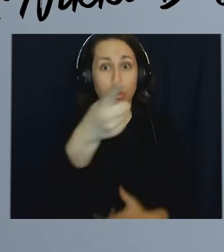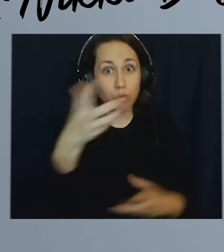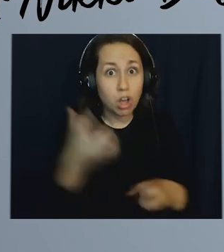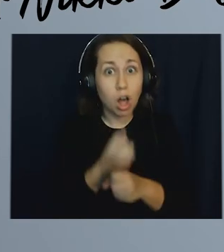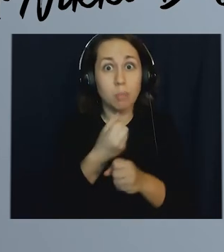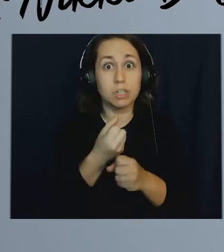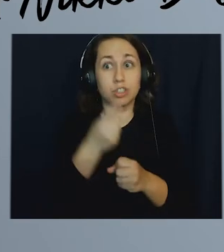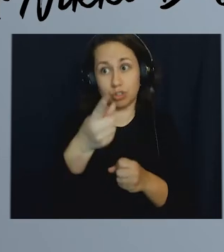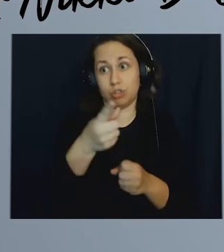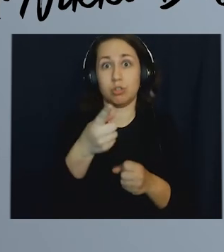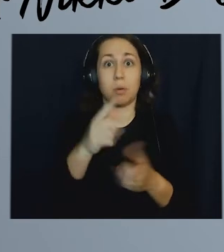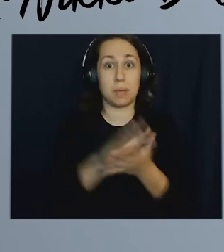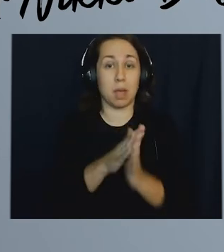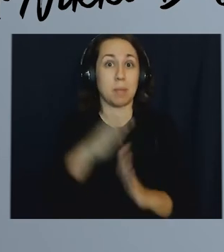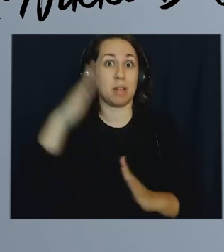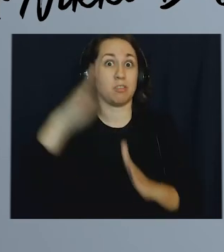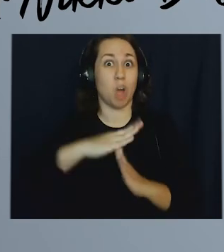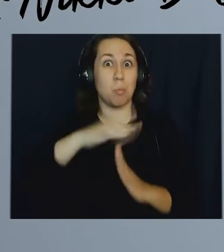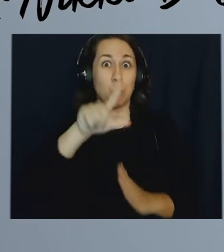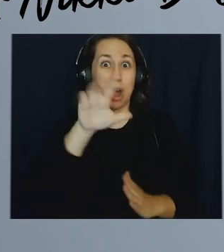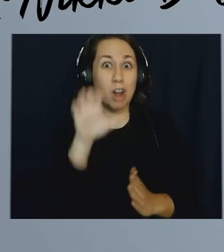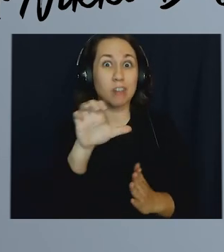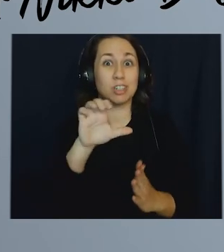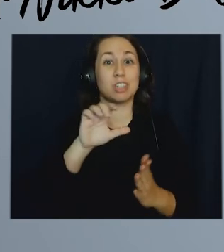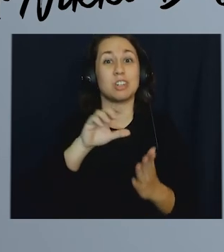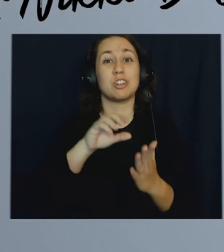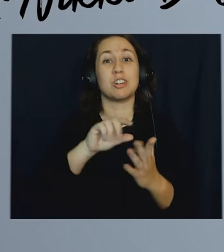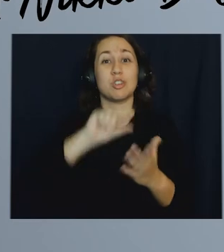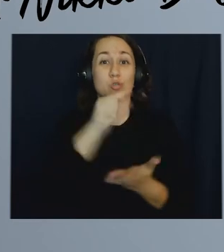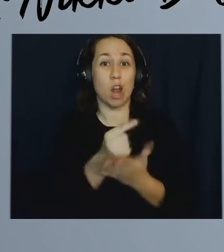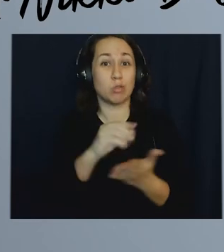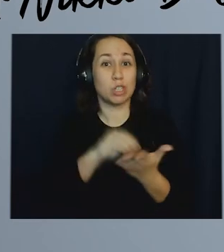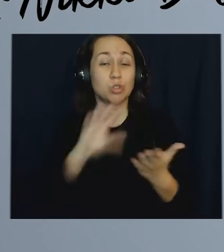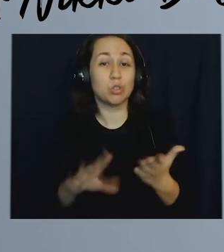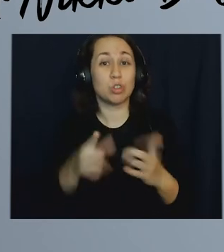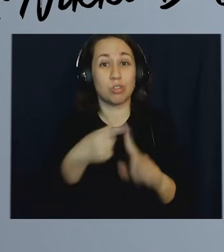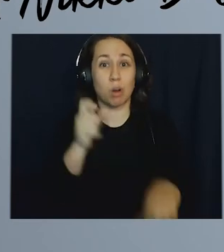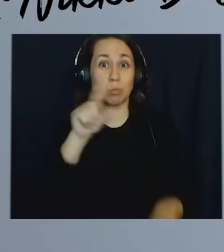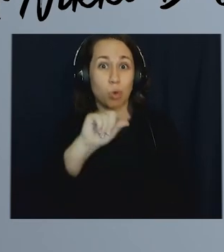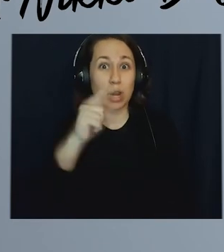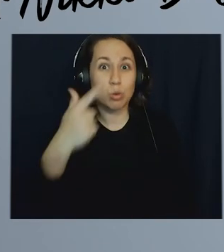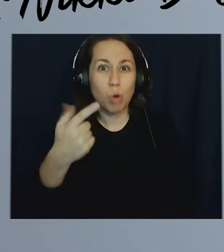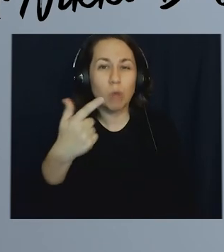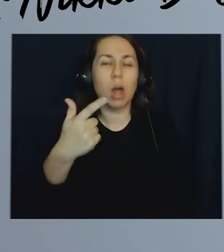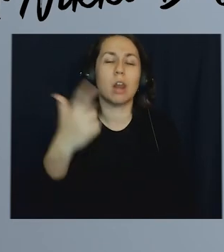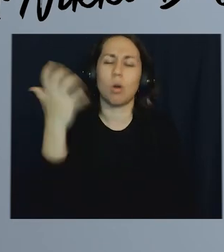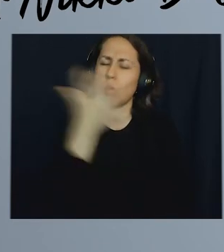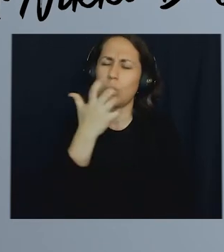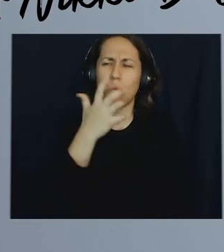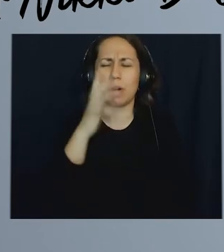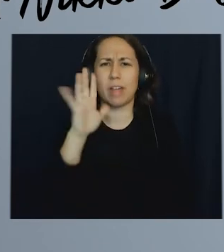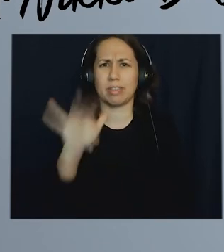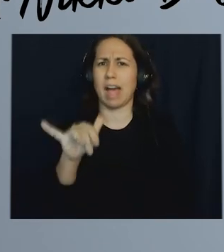you've accomplished by becoming the top 100 graduating students of 2021 is nothing. Hola a todos, me llamo